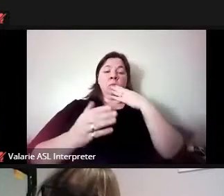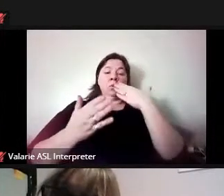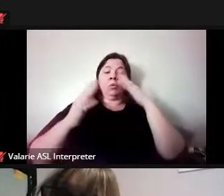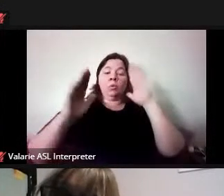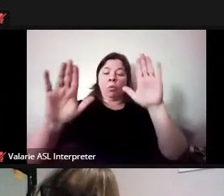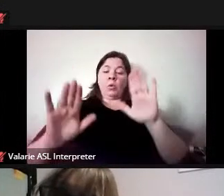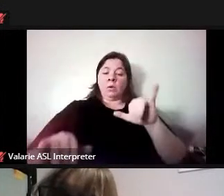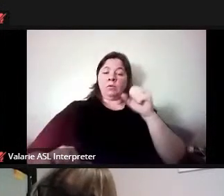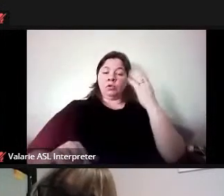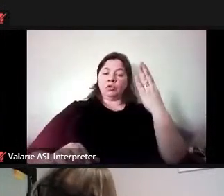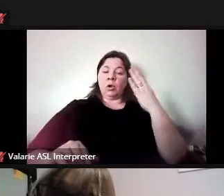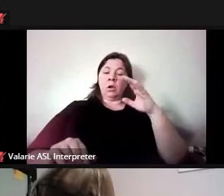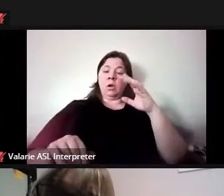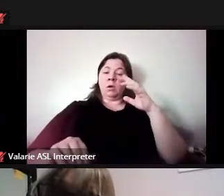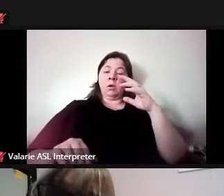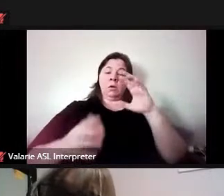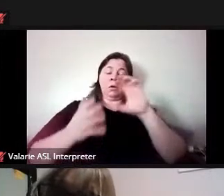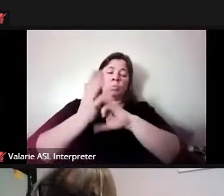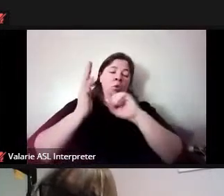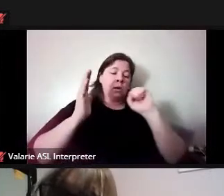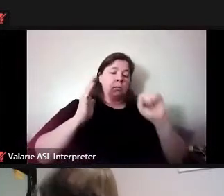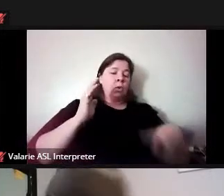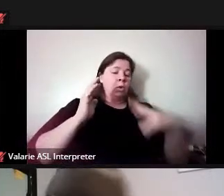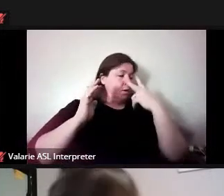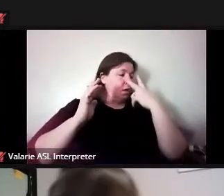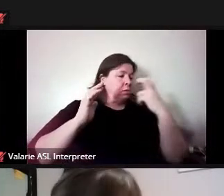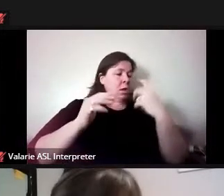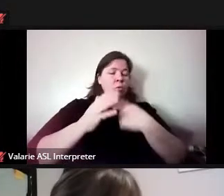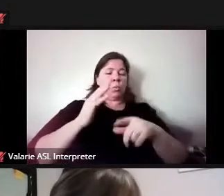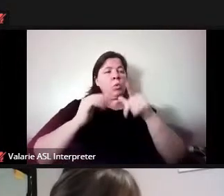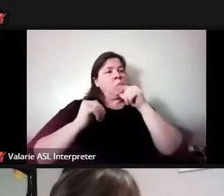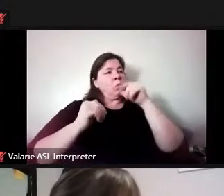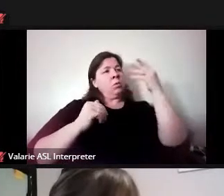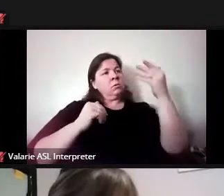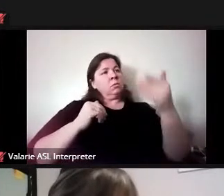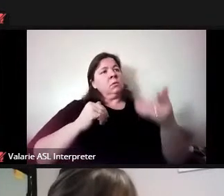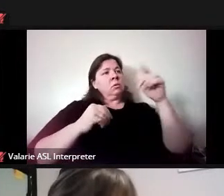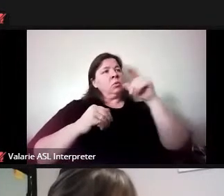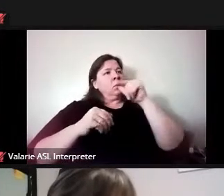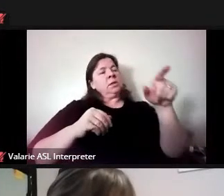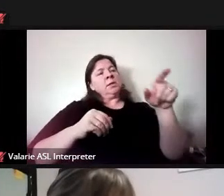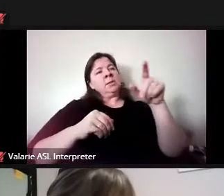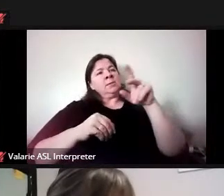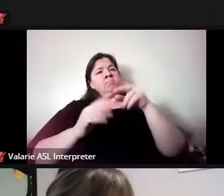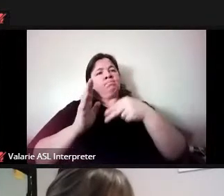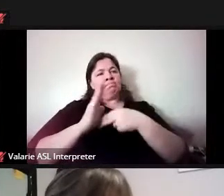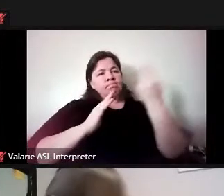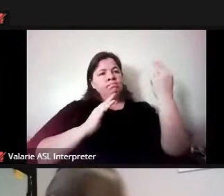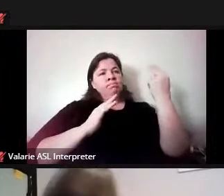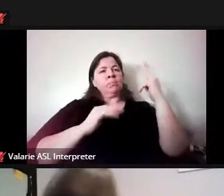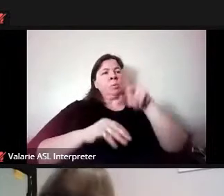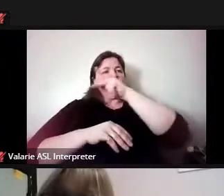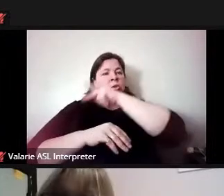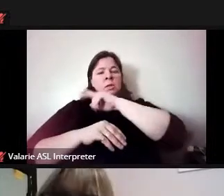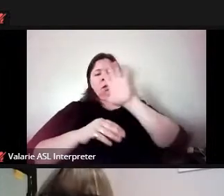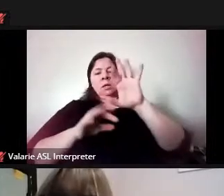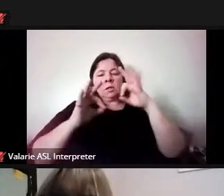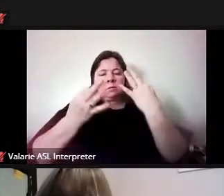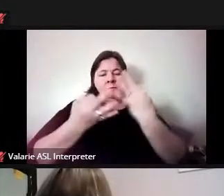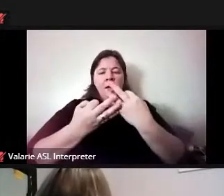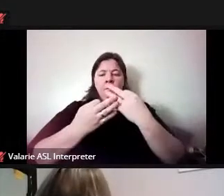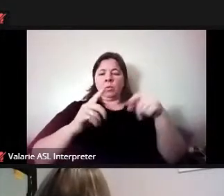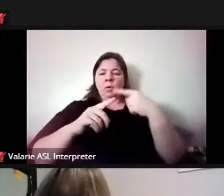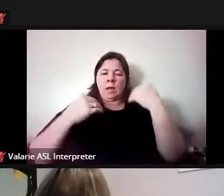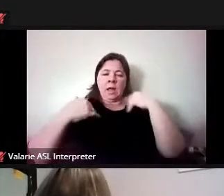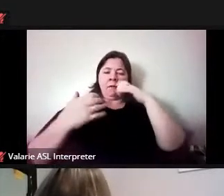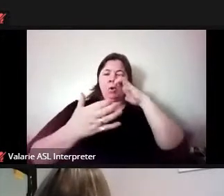of who this man is, in terms of his integrity, his personality, and we got a hint of his family when he